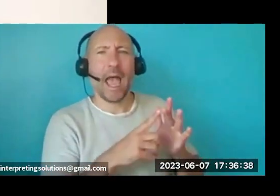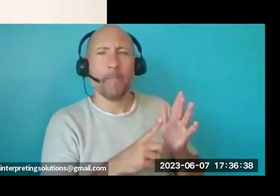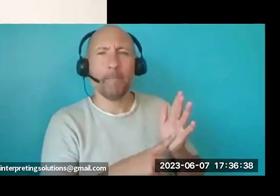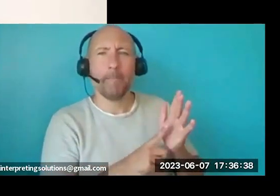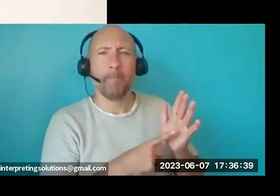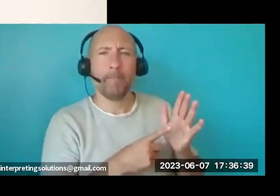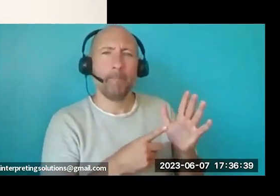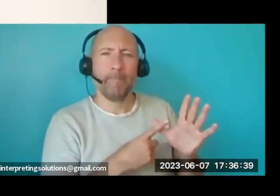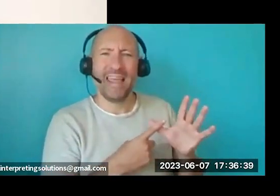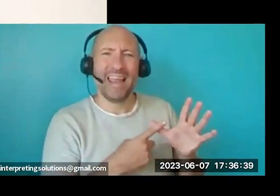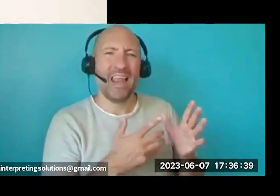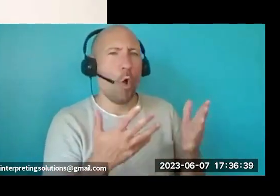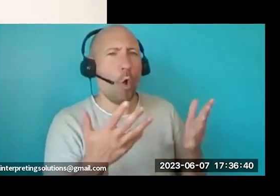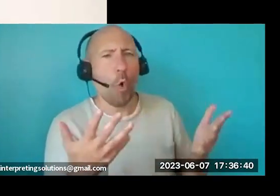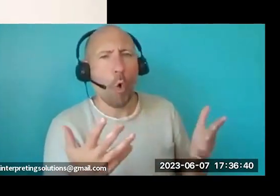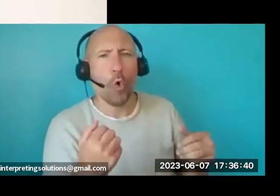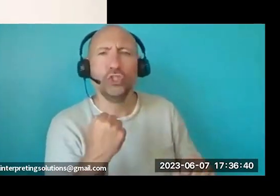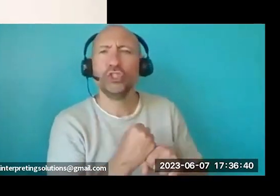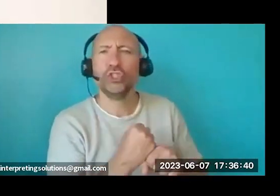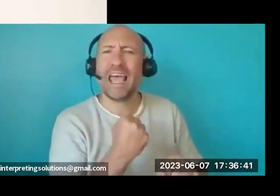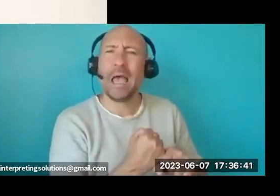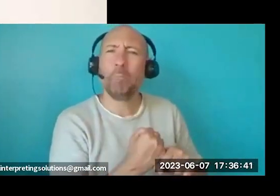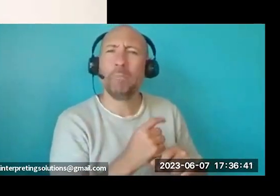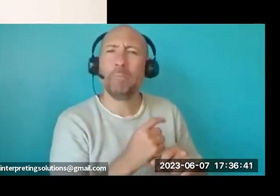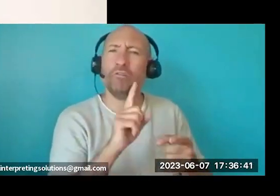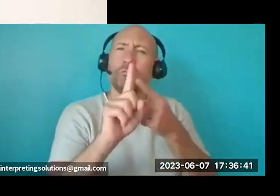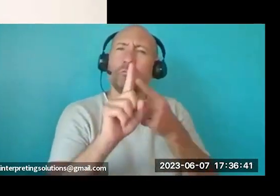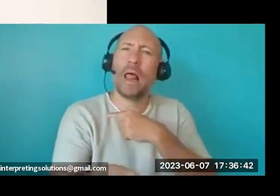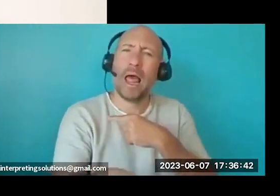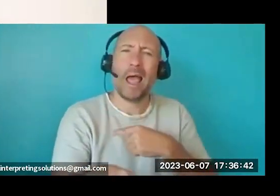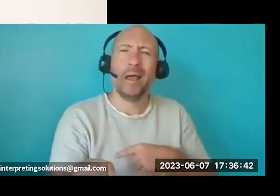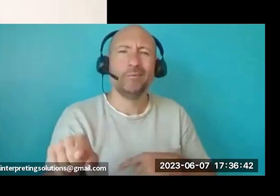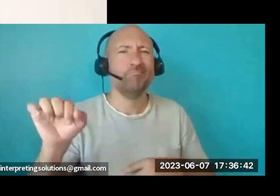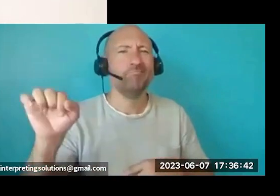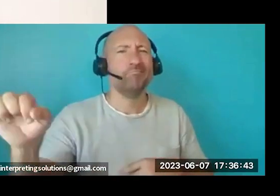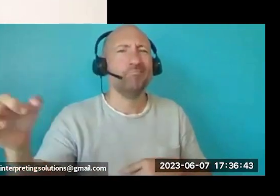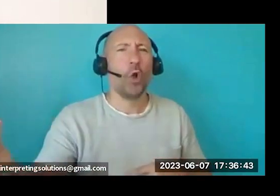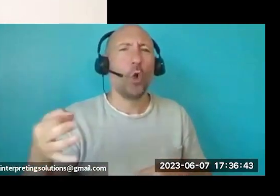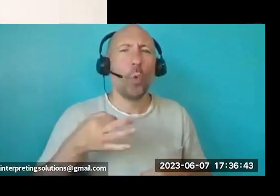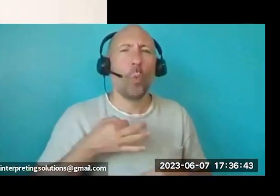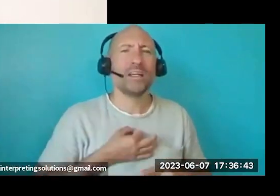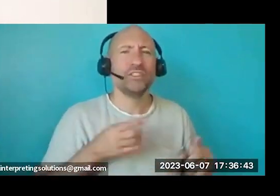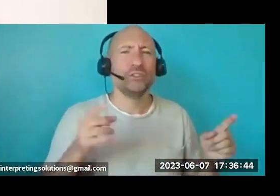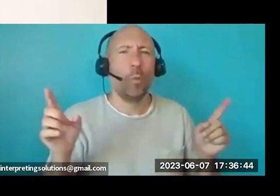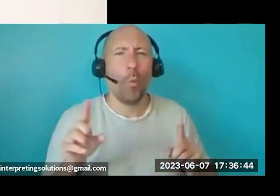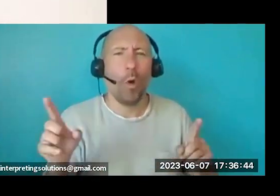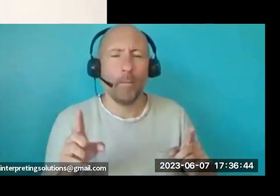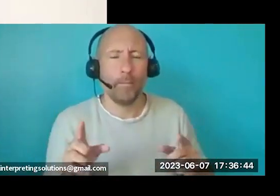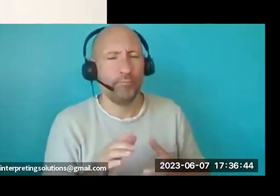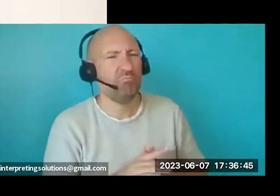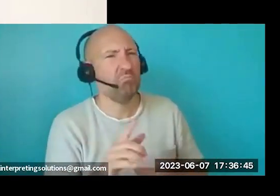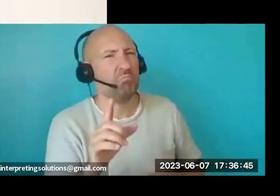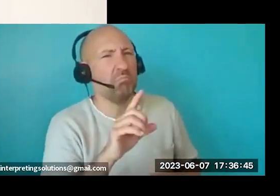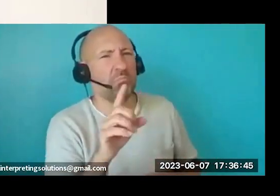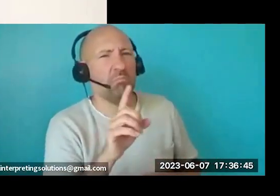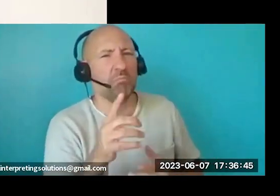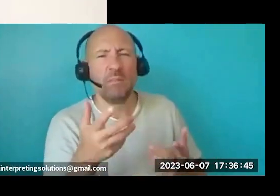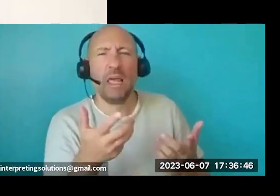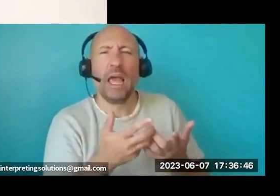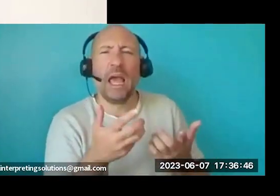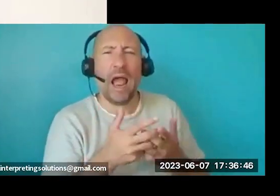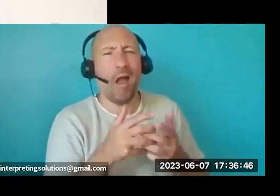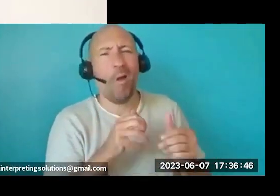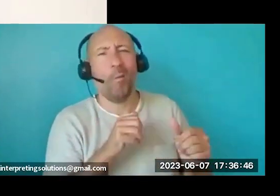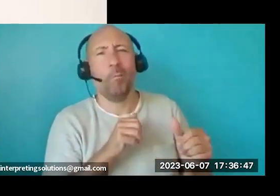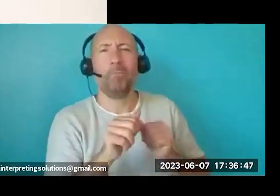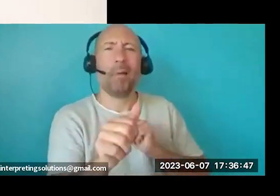Giuseppe to take the floor. And Bethany asks, what are the best ways to